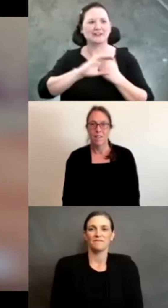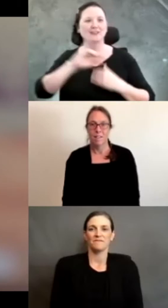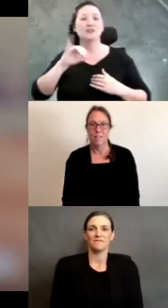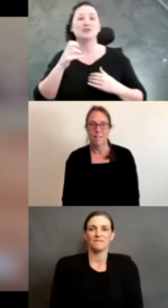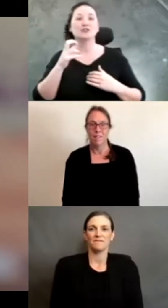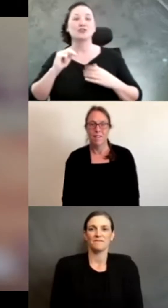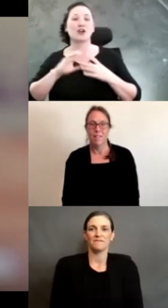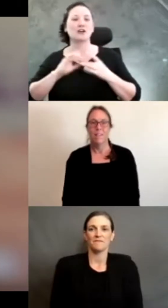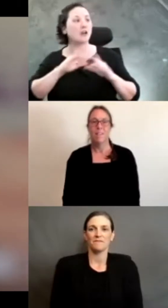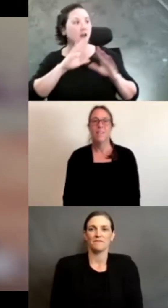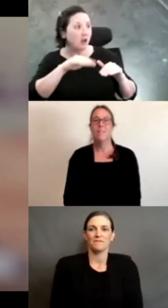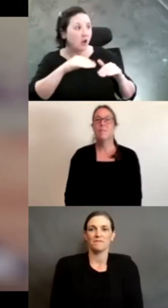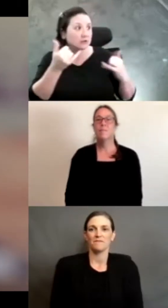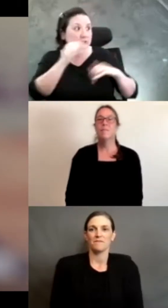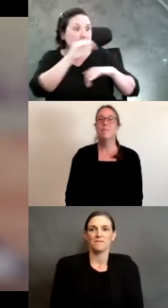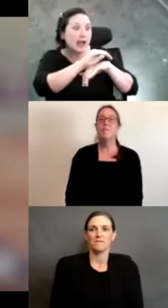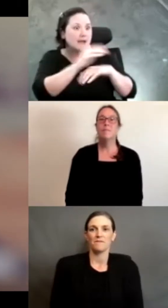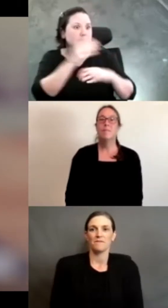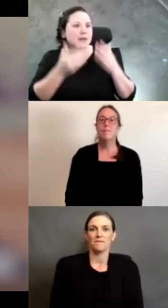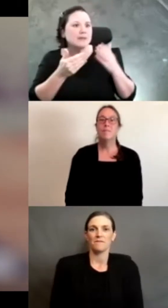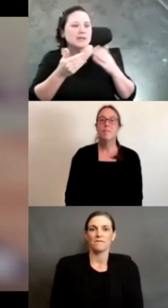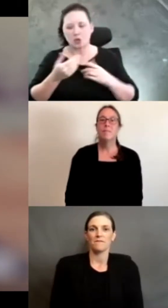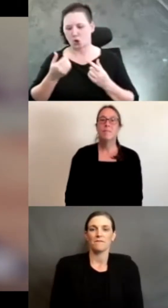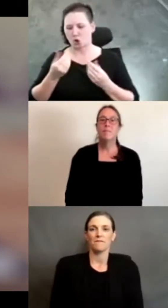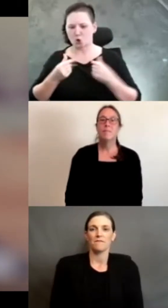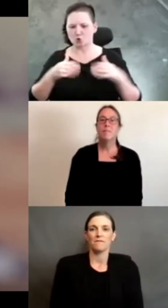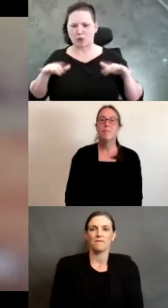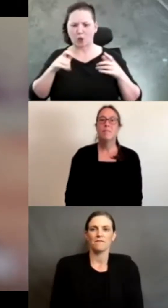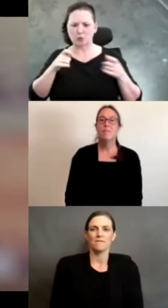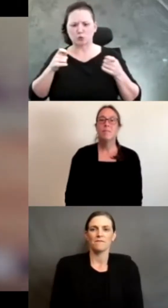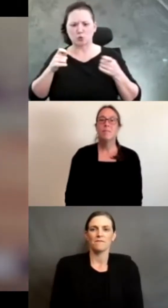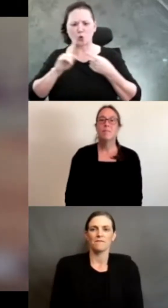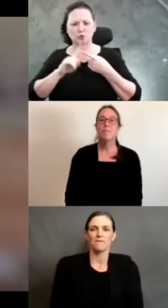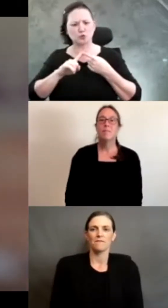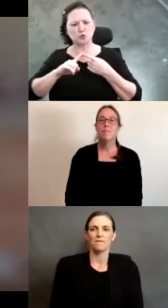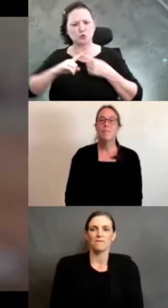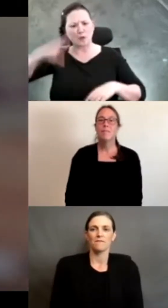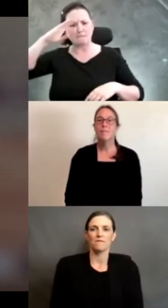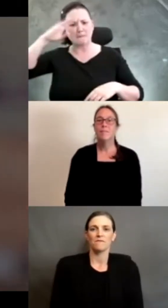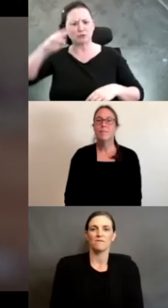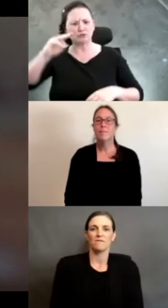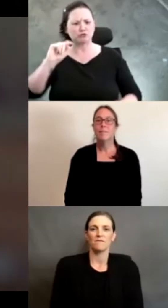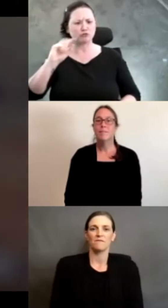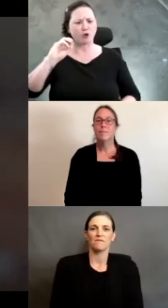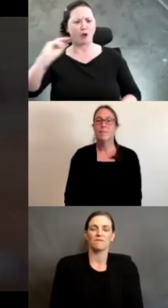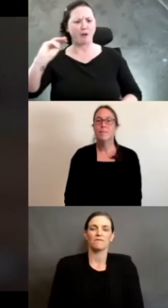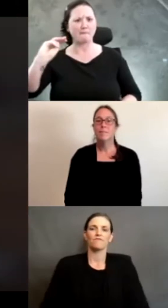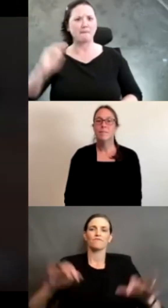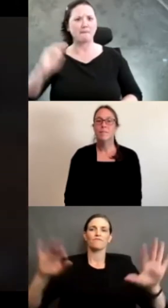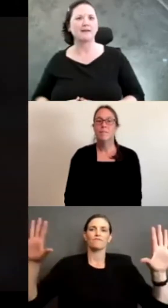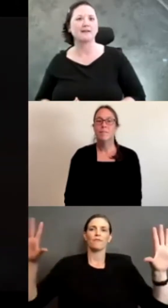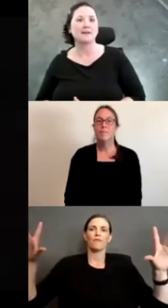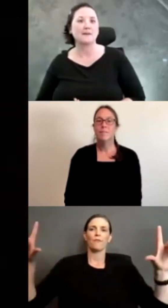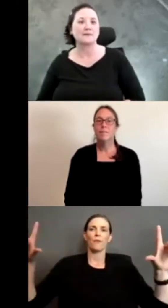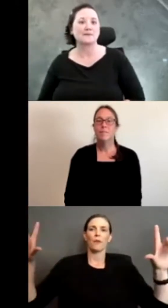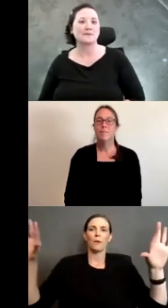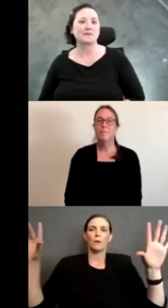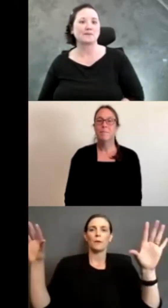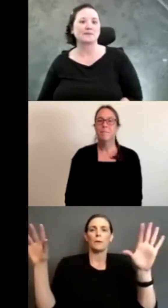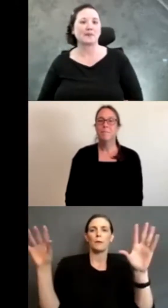tonight? Ground control to Major Tom. The screen fades to black.